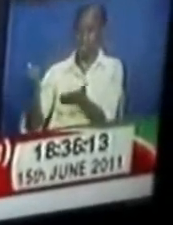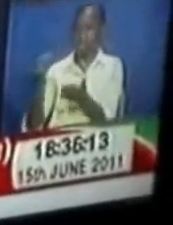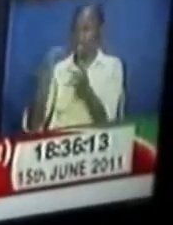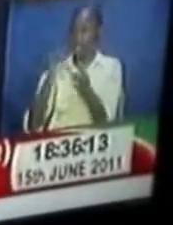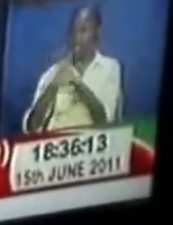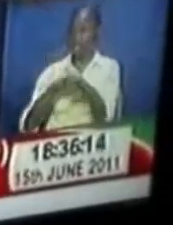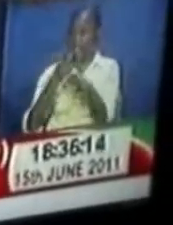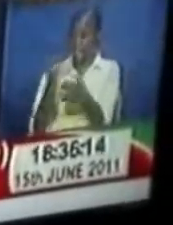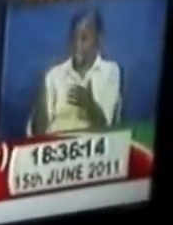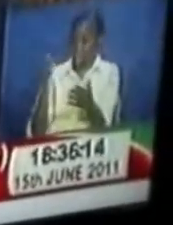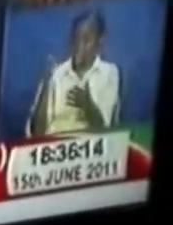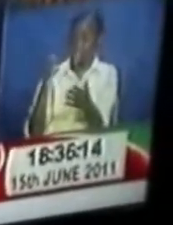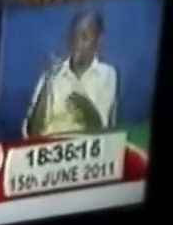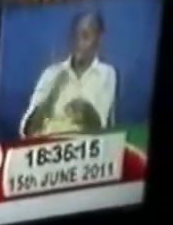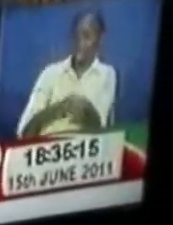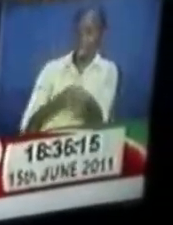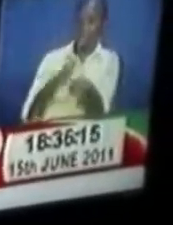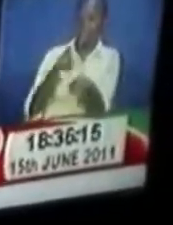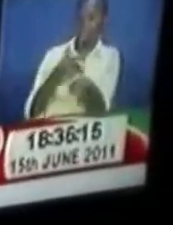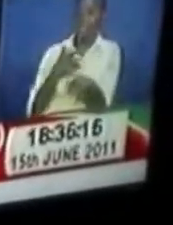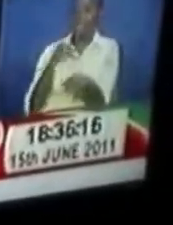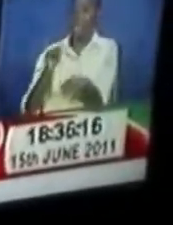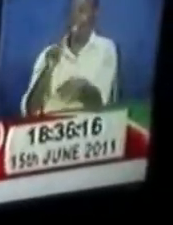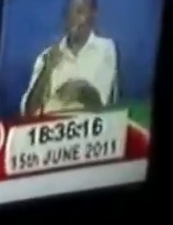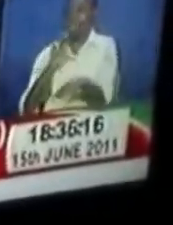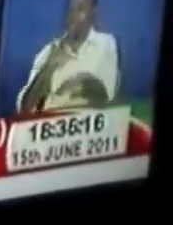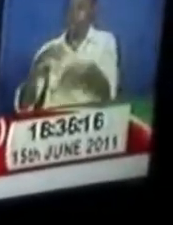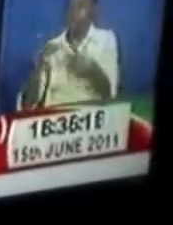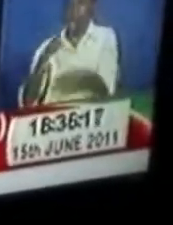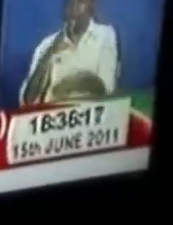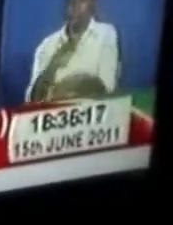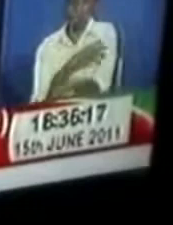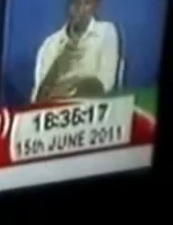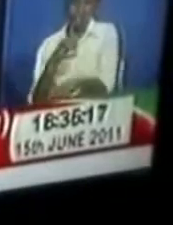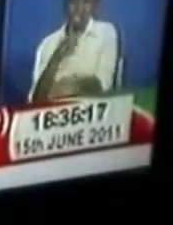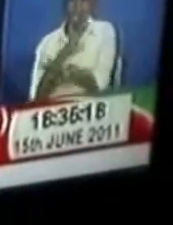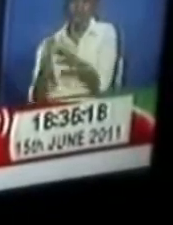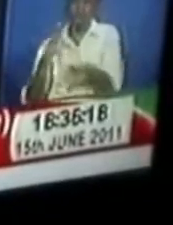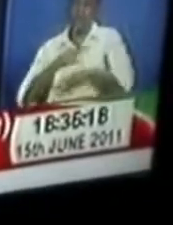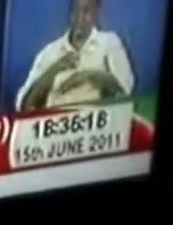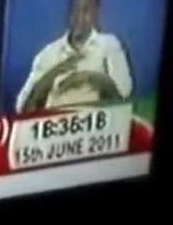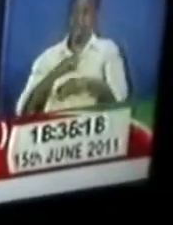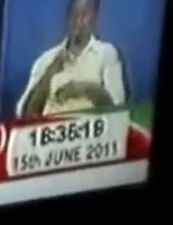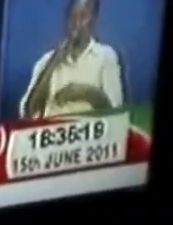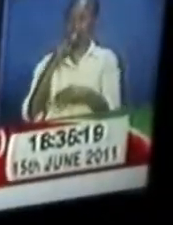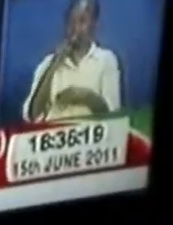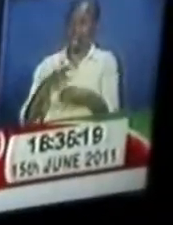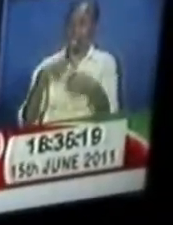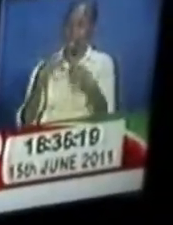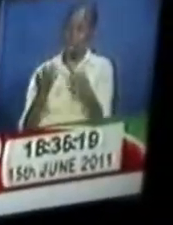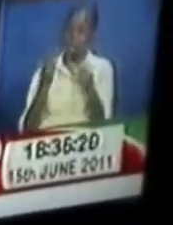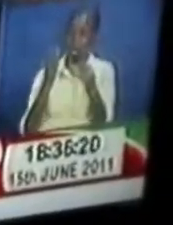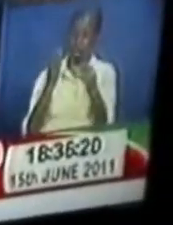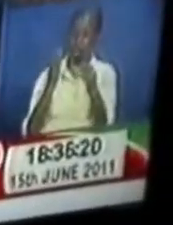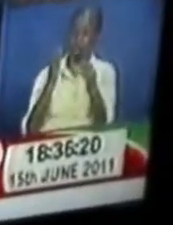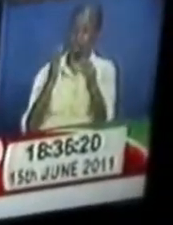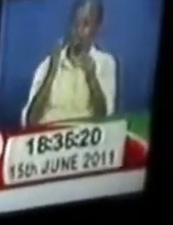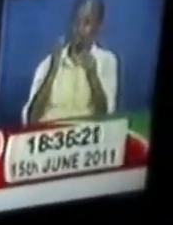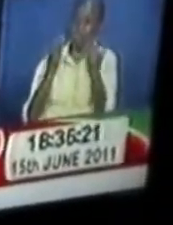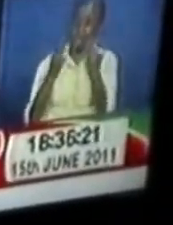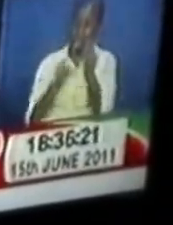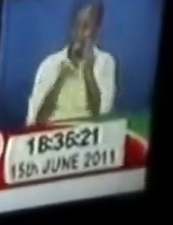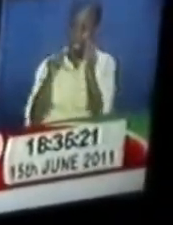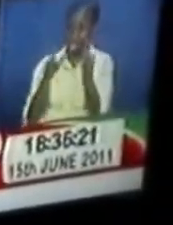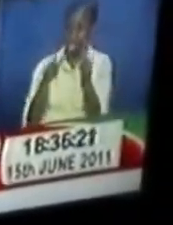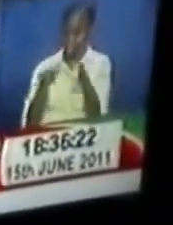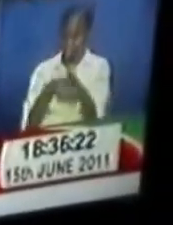this, his or her powers under this standing order inadequate, the Speaker or the Chairperson may name such member or members, in which event the